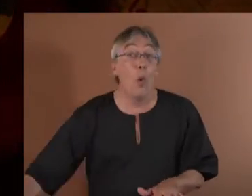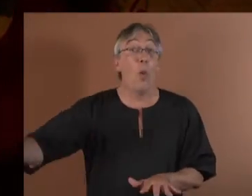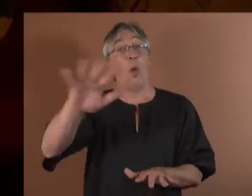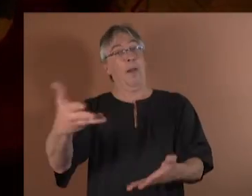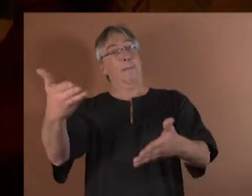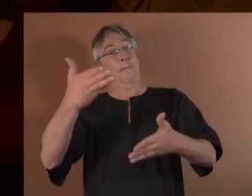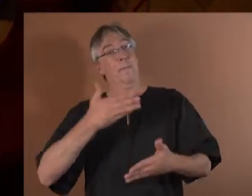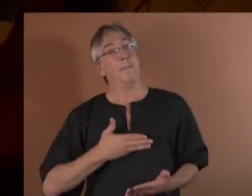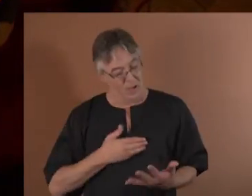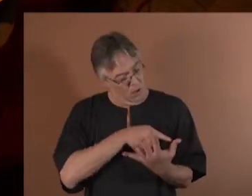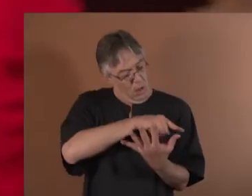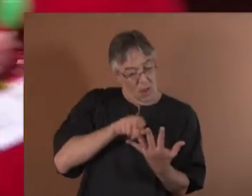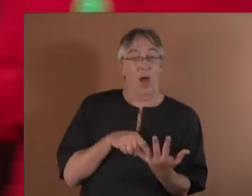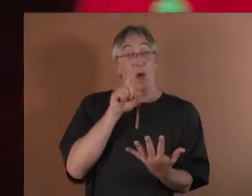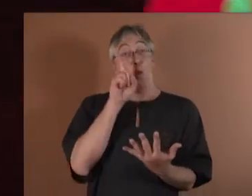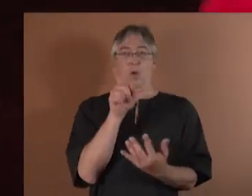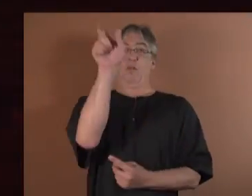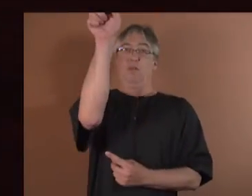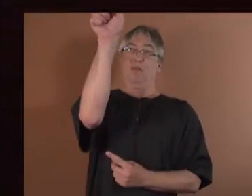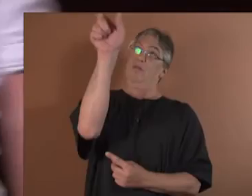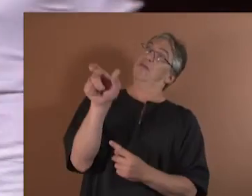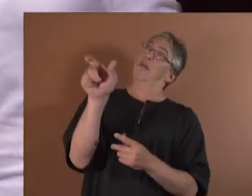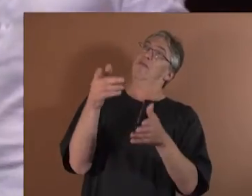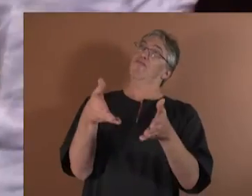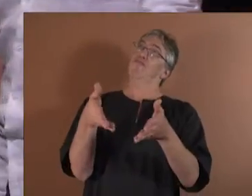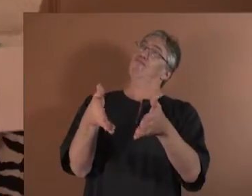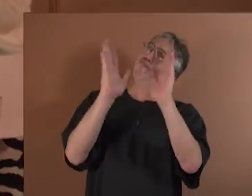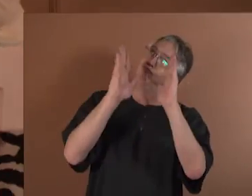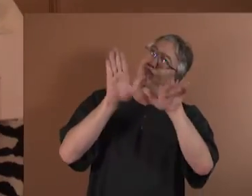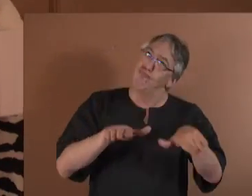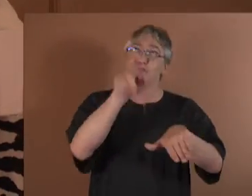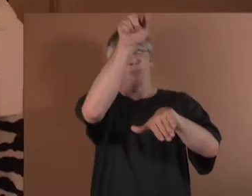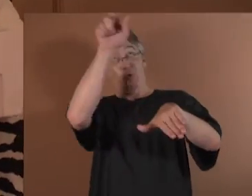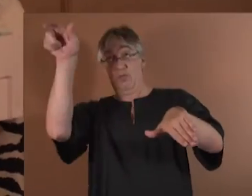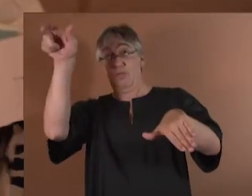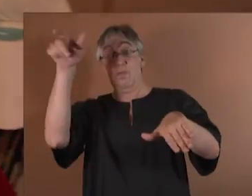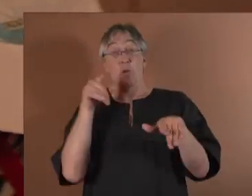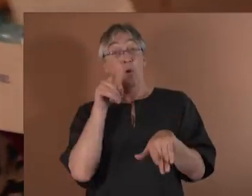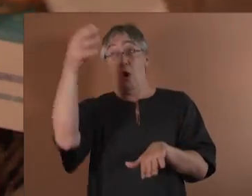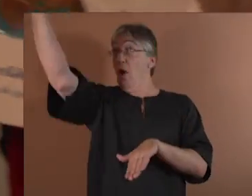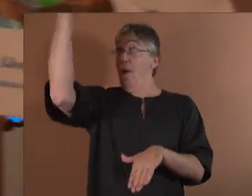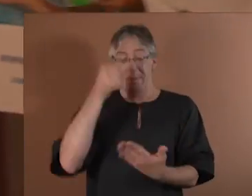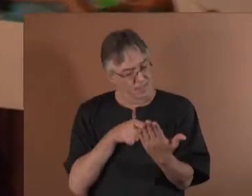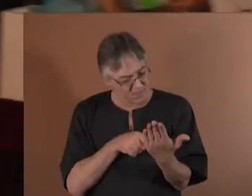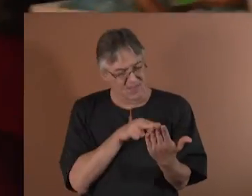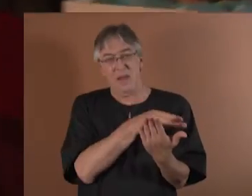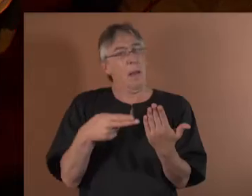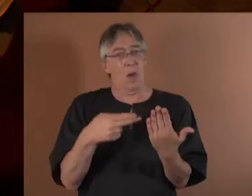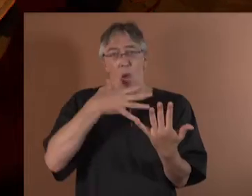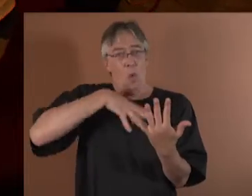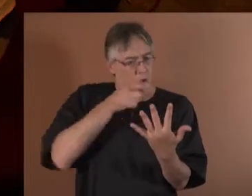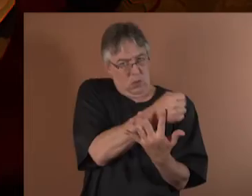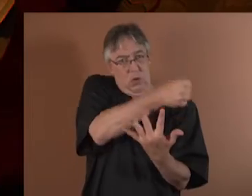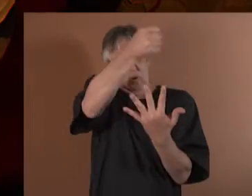to taste art. So please go down. Everybody can taste some art. If you don't want it, give it to someone else. It's worth a lot of money, right?